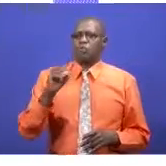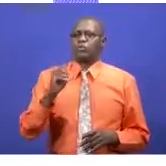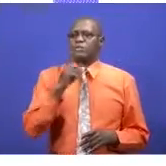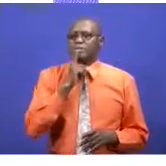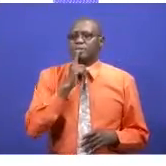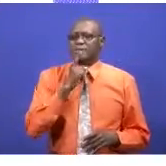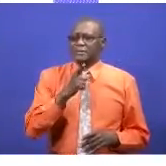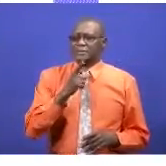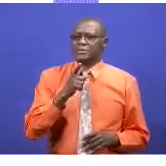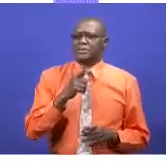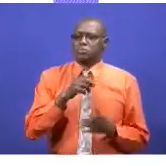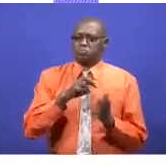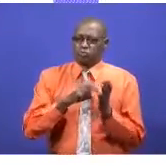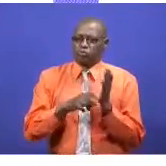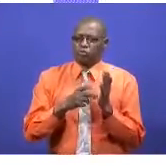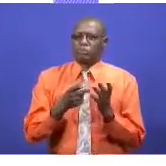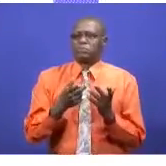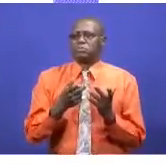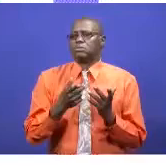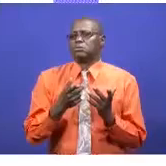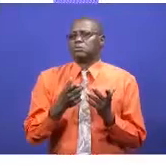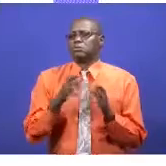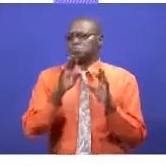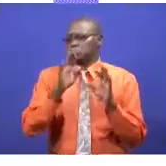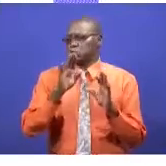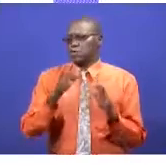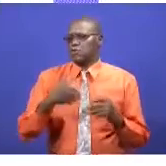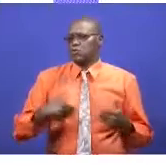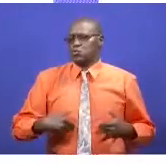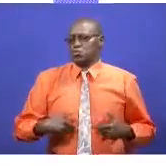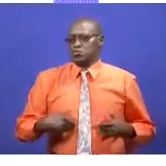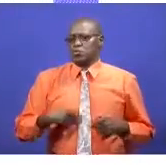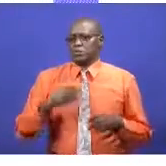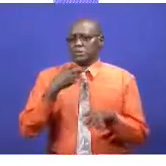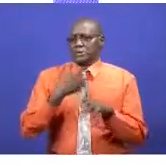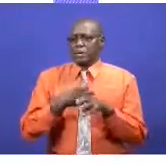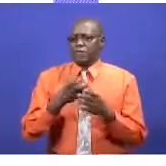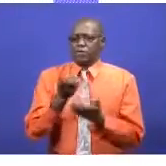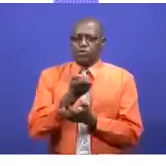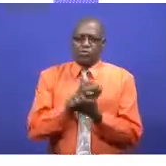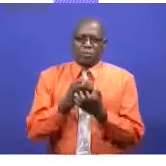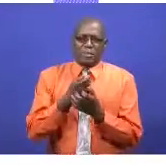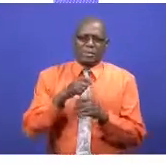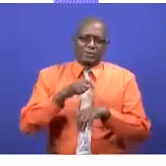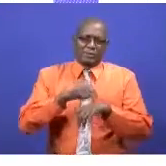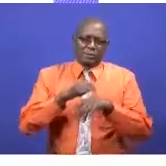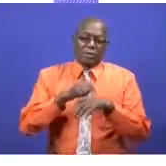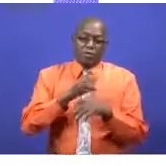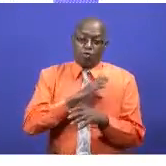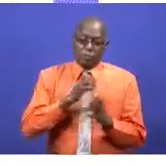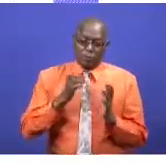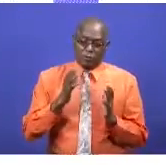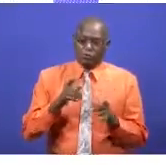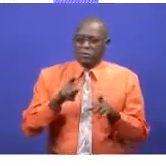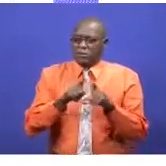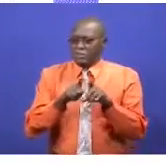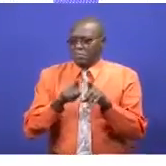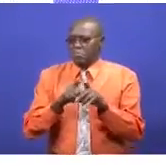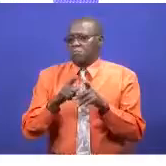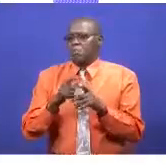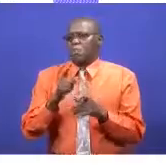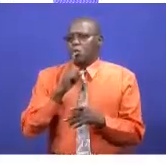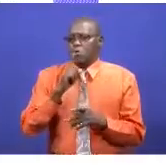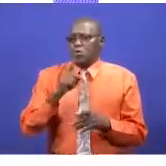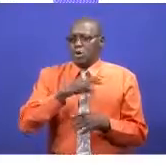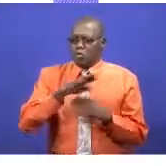money they earn cushions them against the tough economic times. The commissioner also directed all